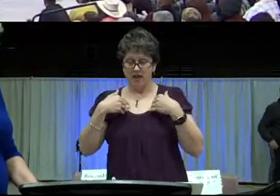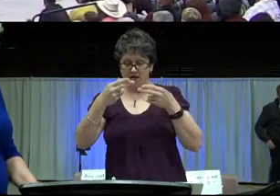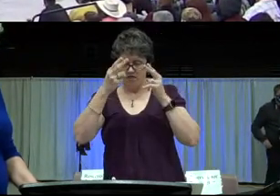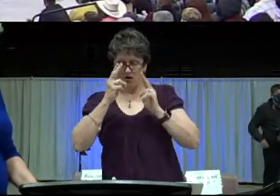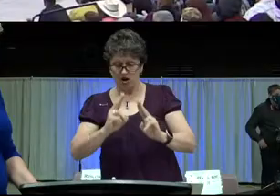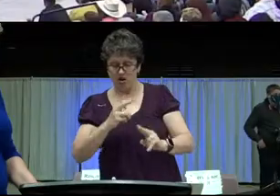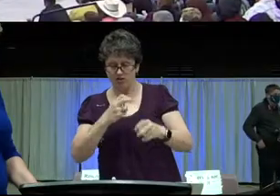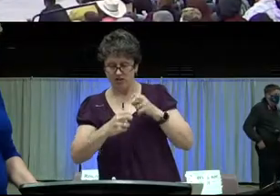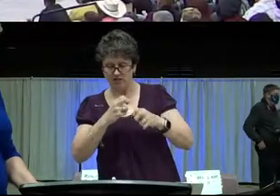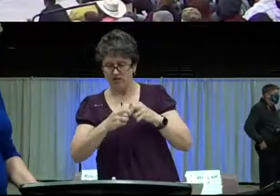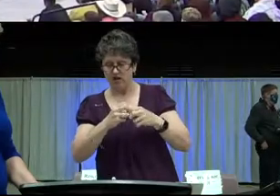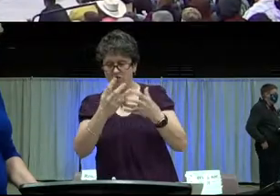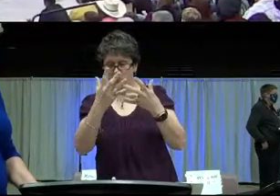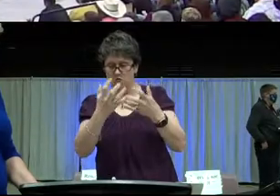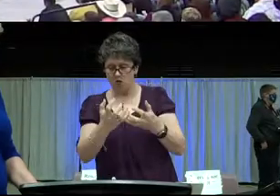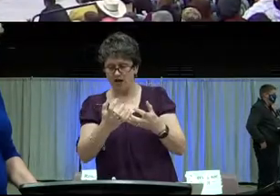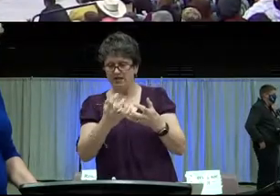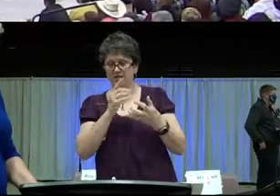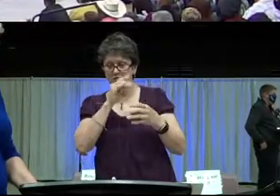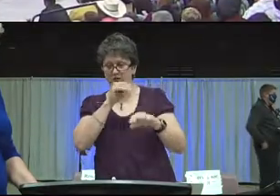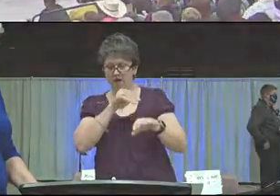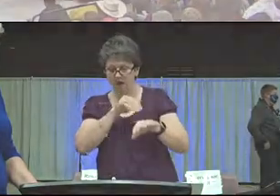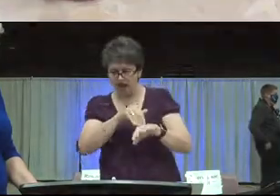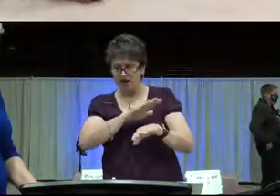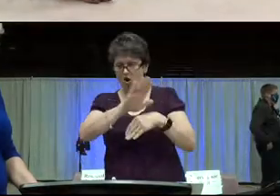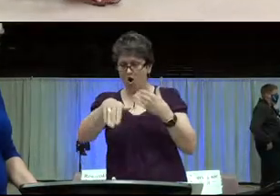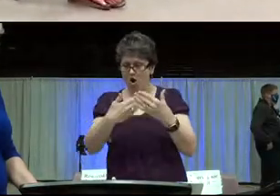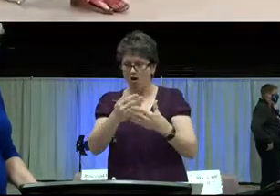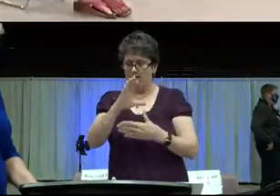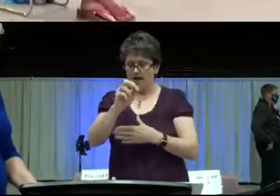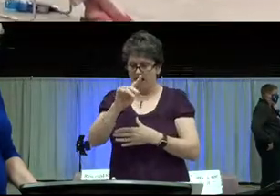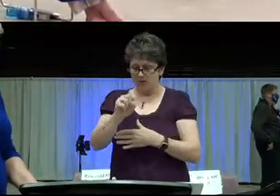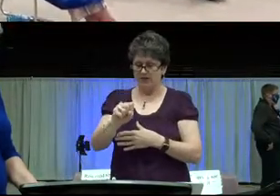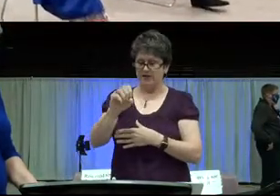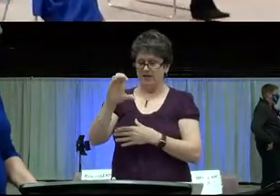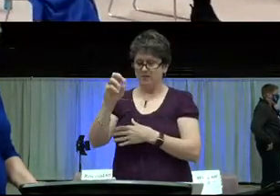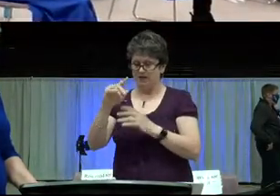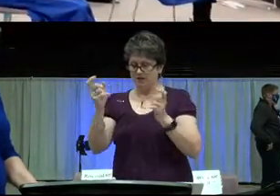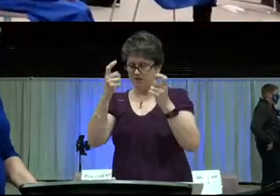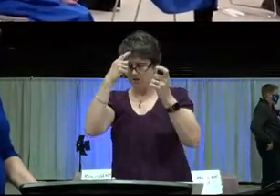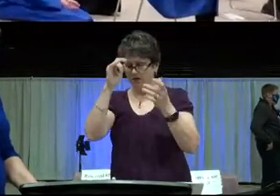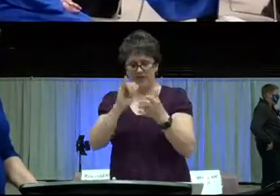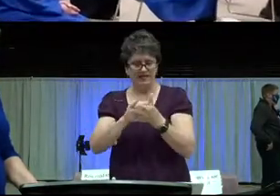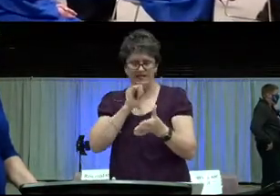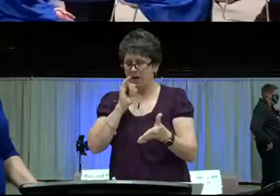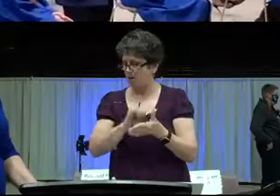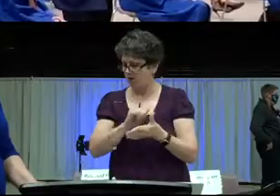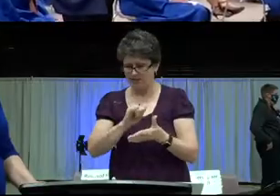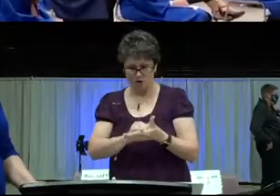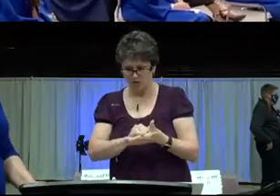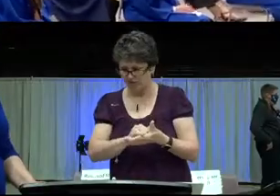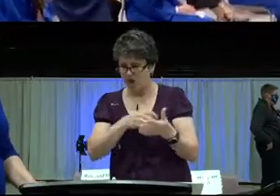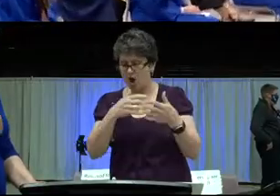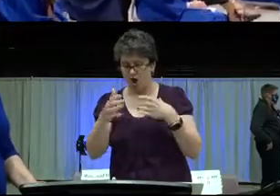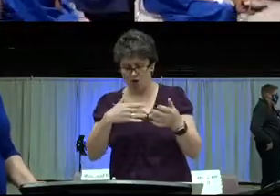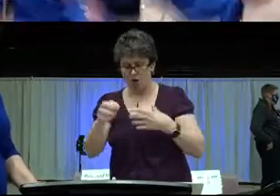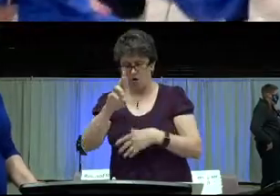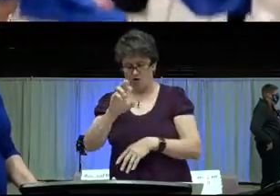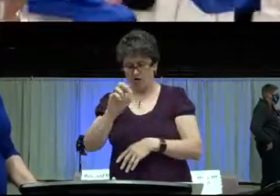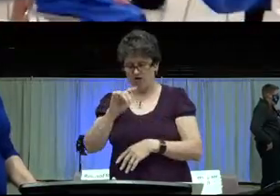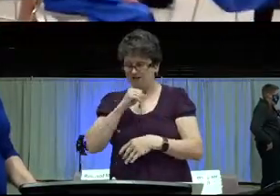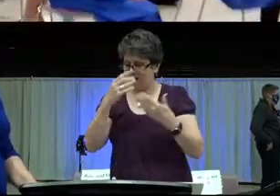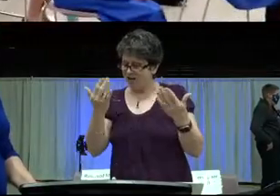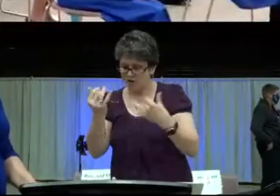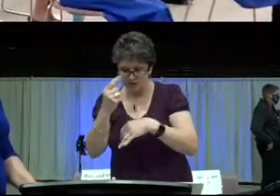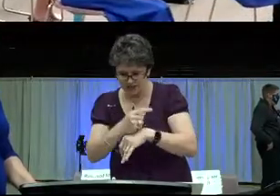the honor and difficulty of wanting to be at all campus commencement ceremonies, but that is not possible. Although the Regents are